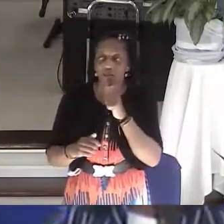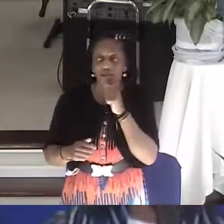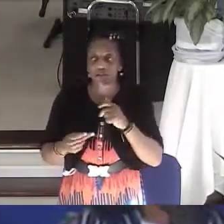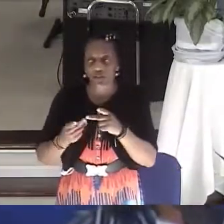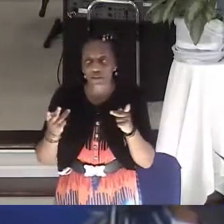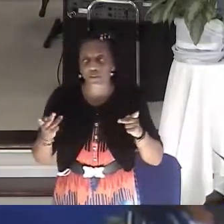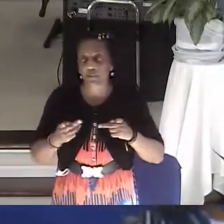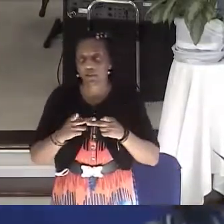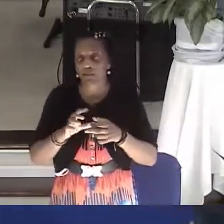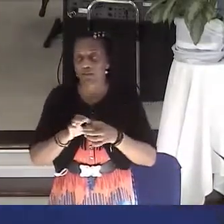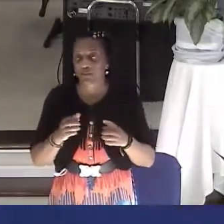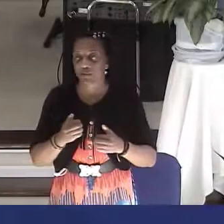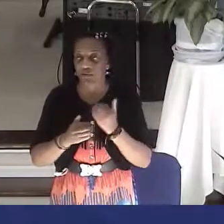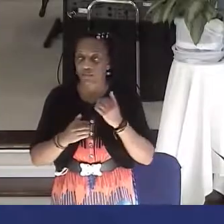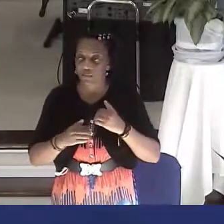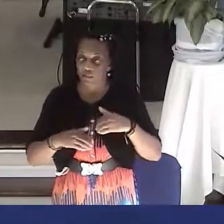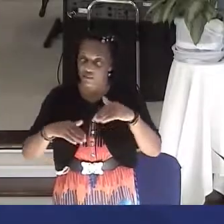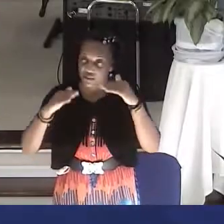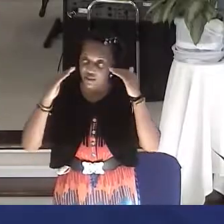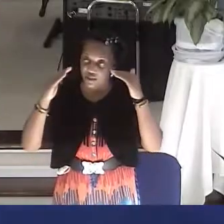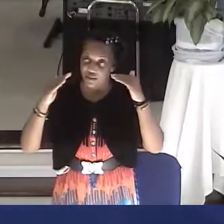Almighty. Hallelujah.